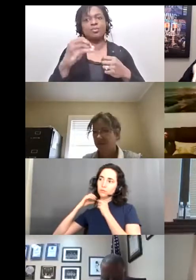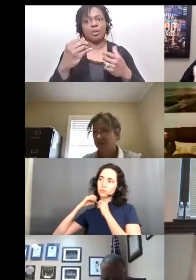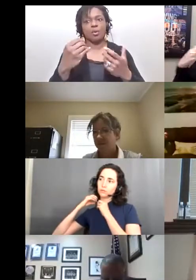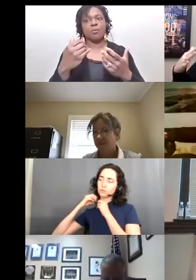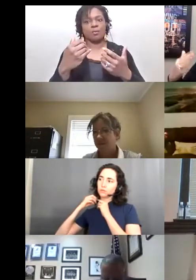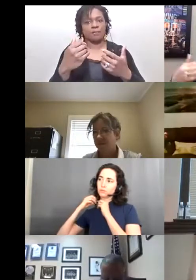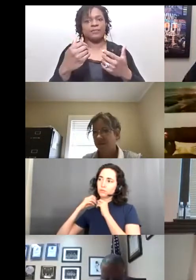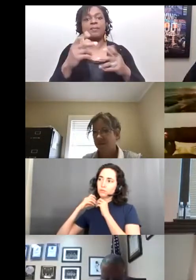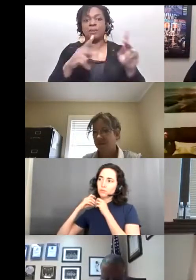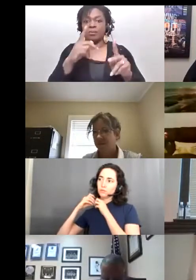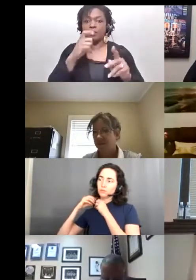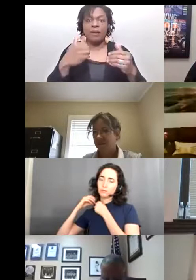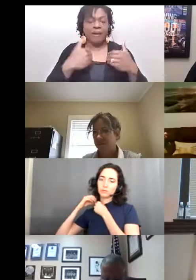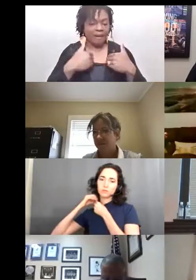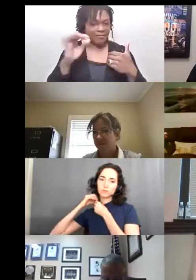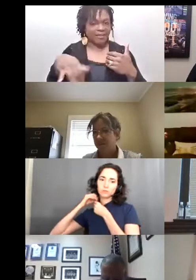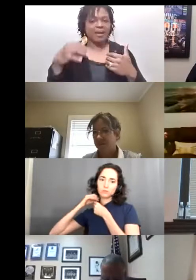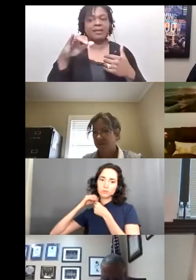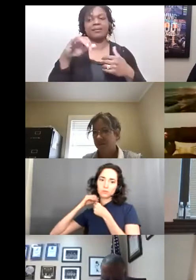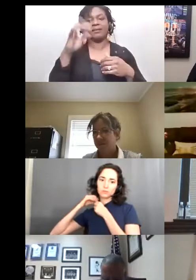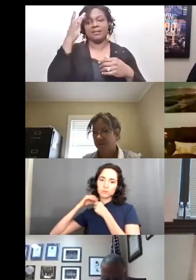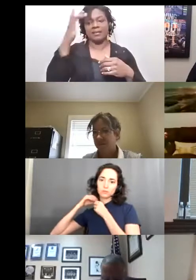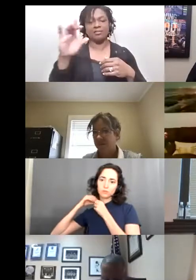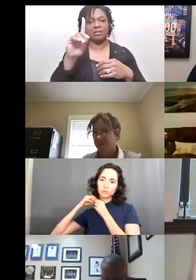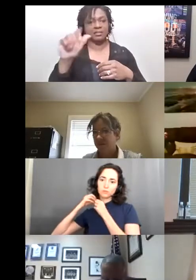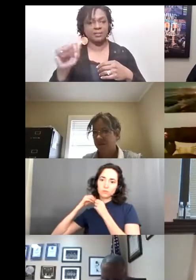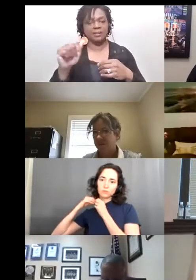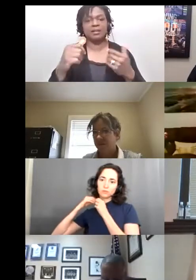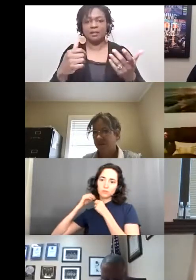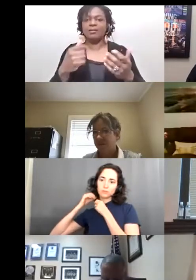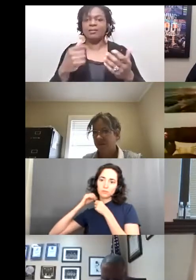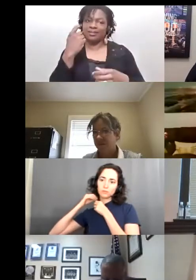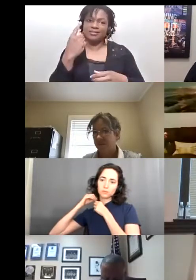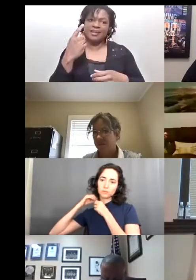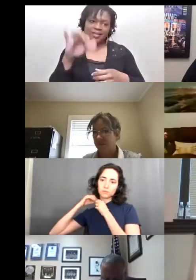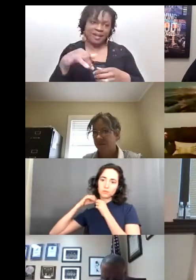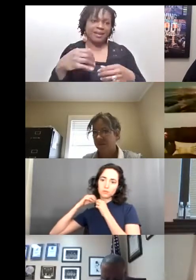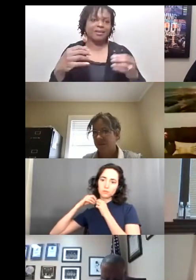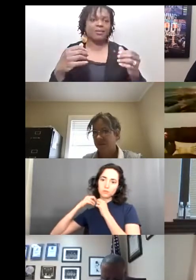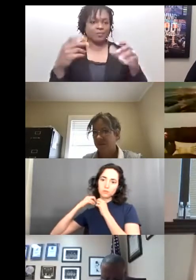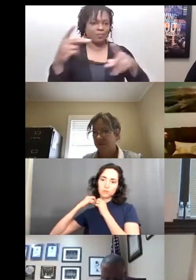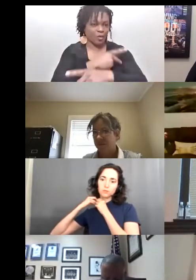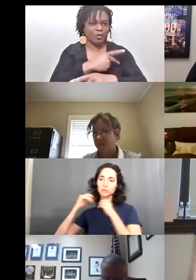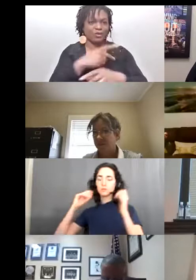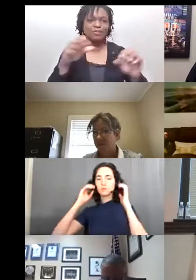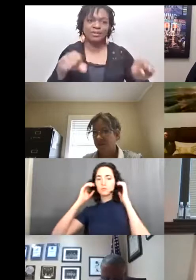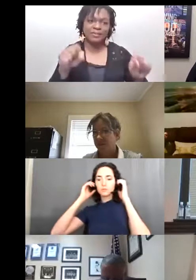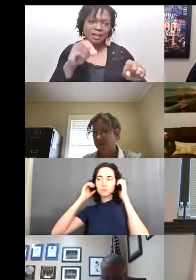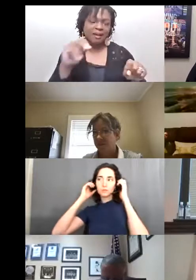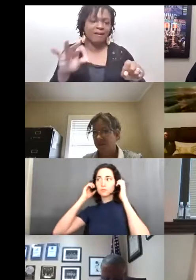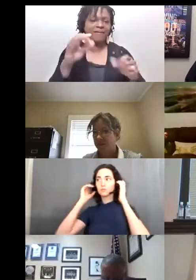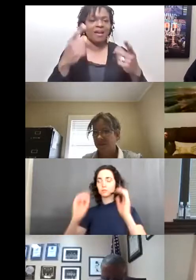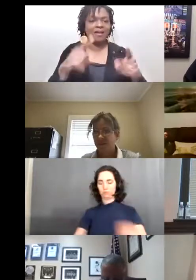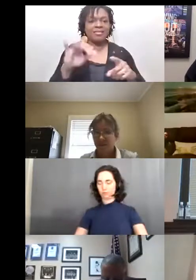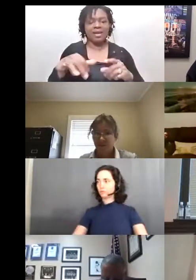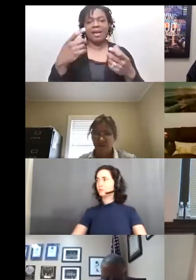are heightened by the special care and services upon which they depend to achieve relative equity and inclusion in